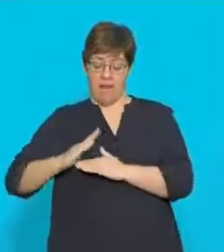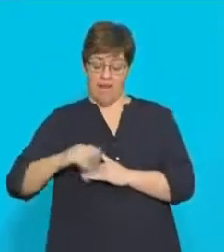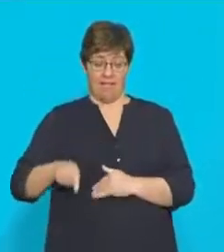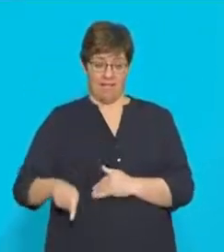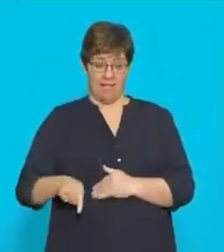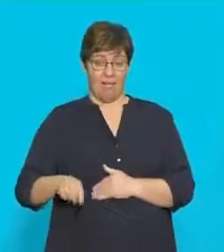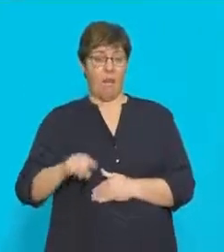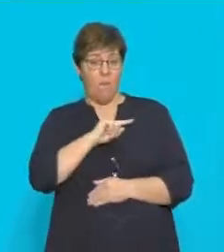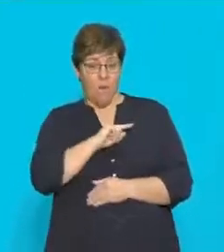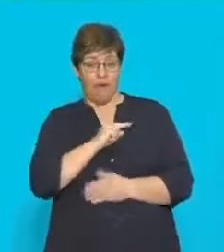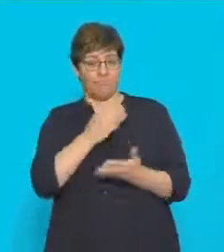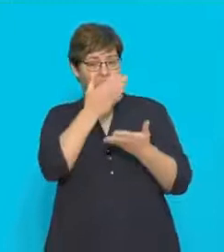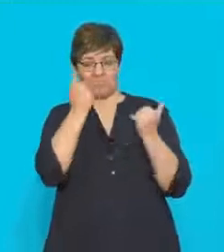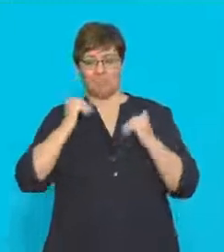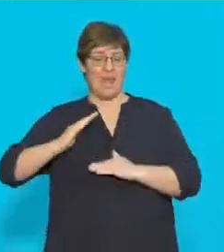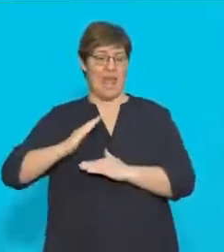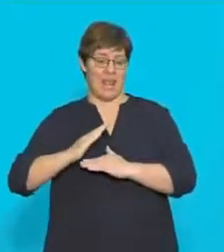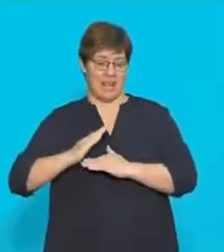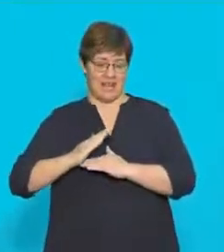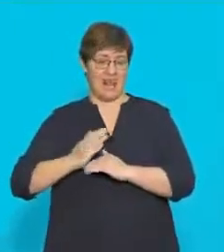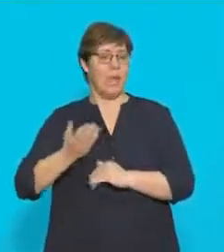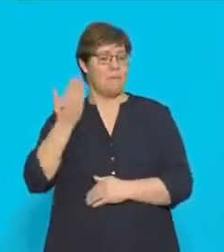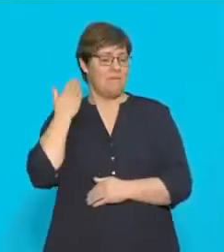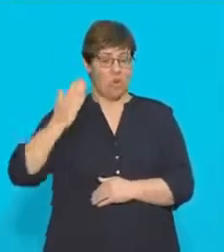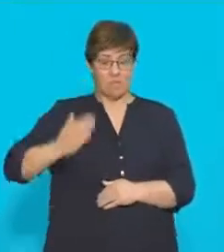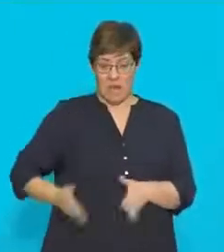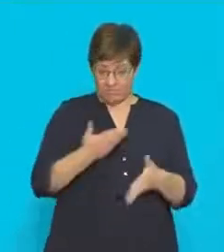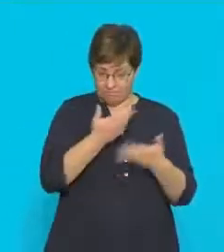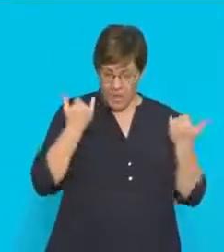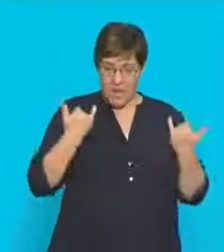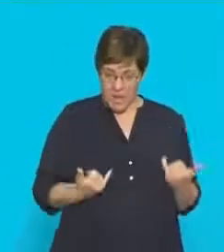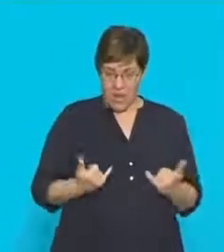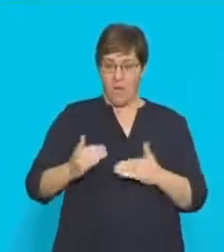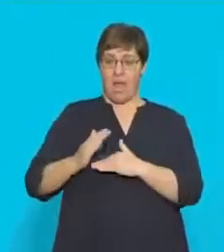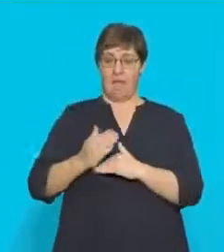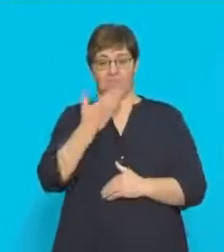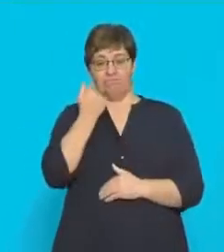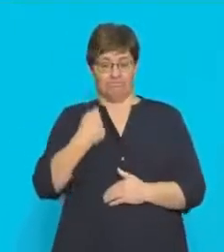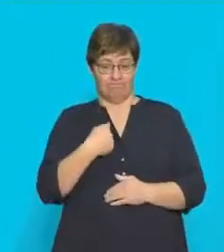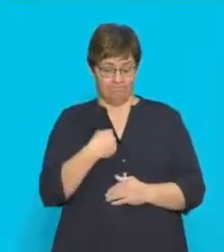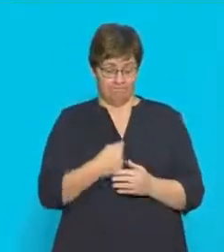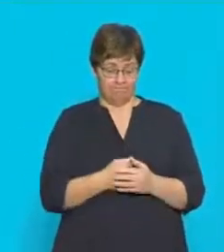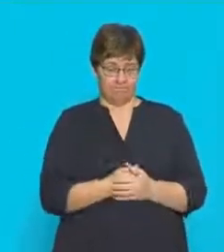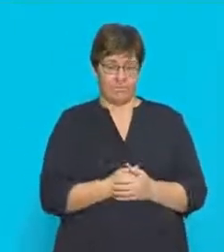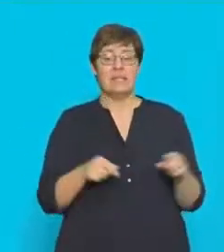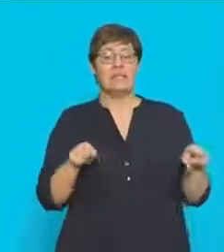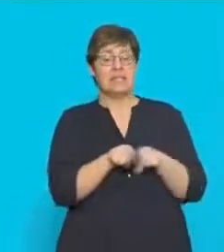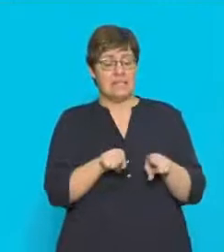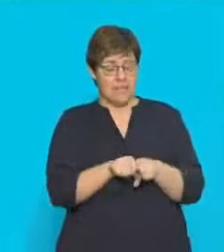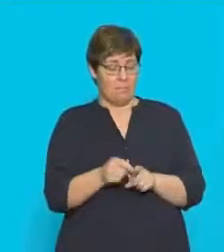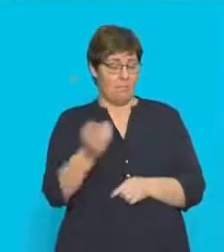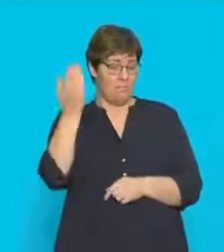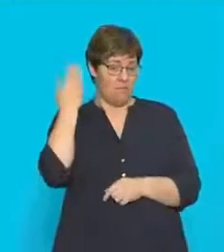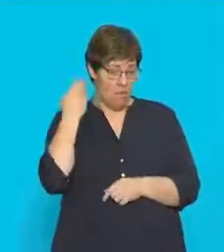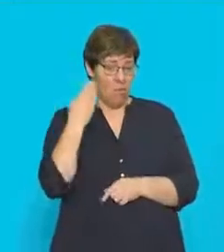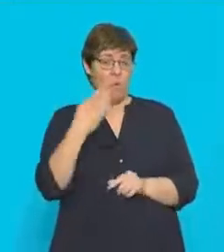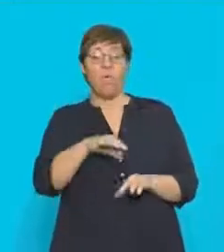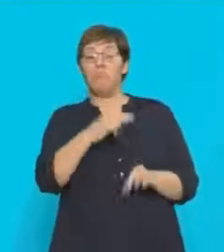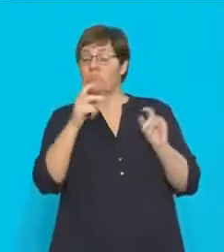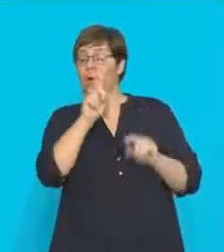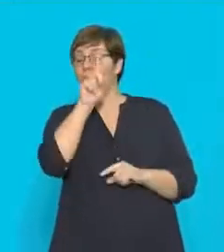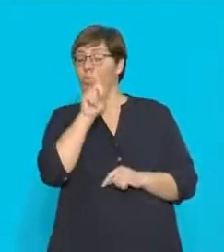our unknown is an angle this time instead of a side. So just as before, when